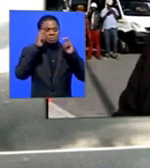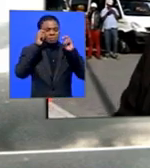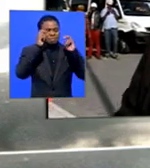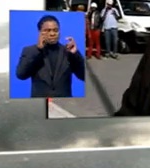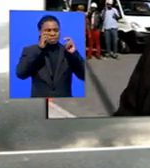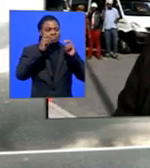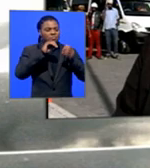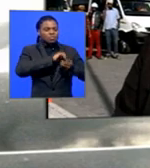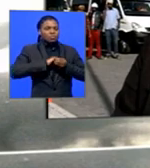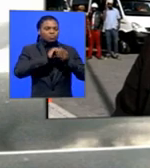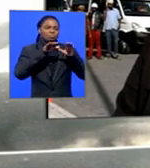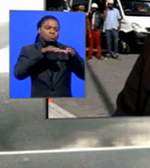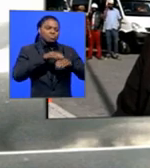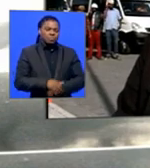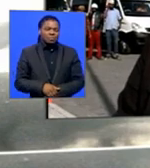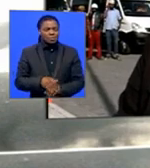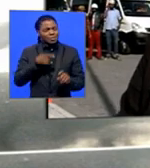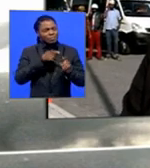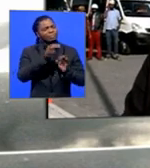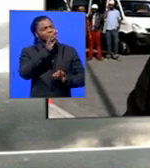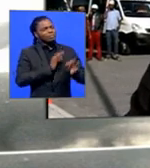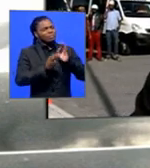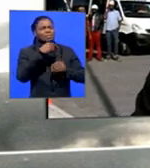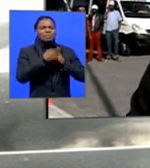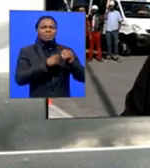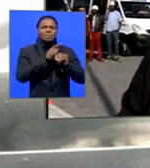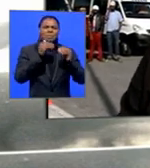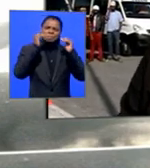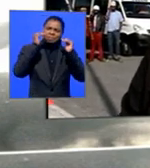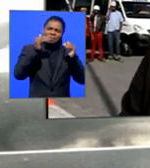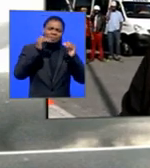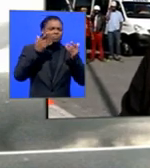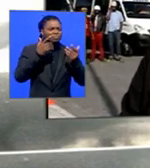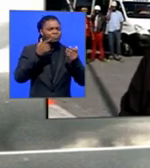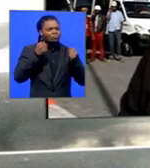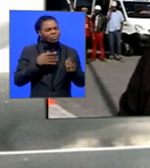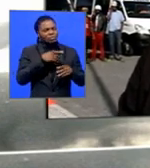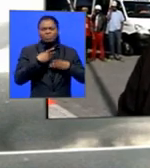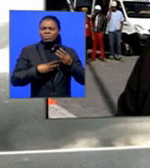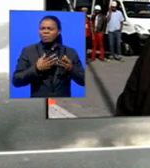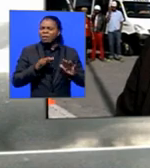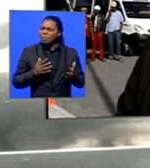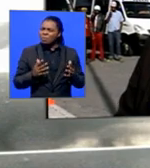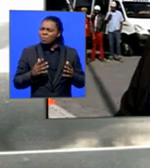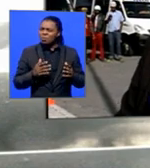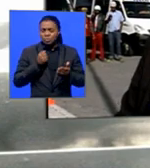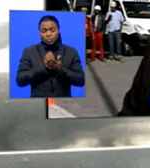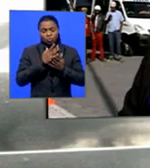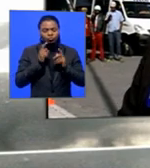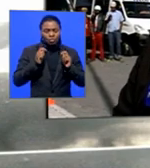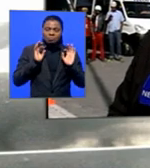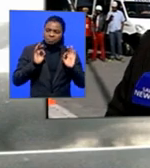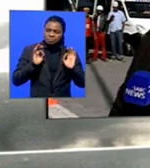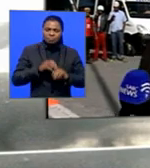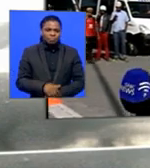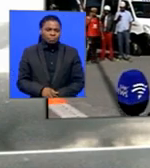Operators Association. And he's going to tell us a little bit more about what bus operators are doing to ensure that people travel